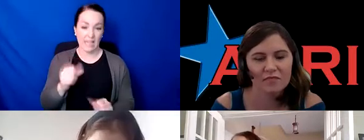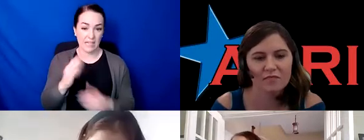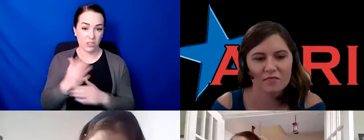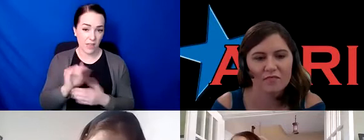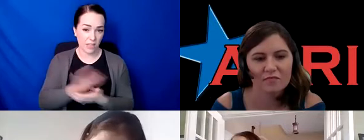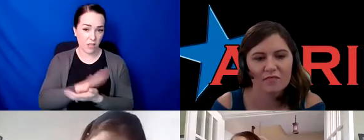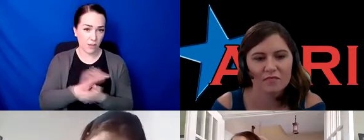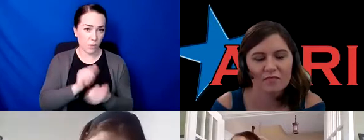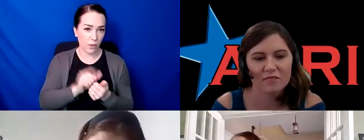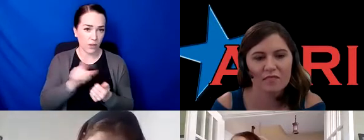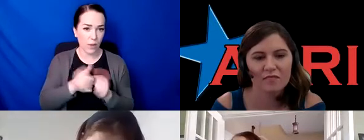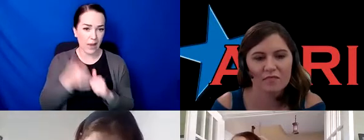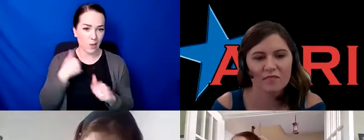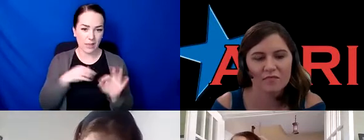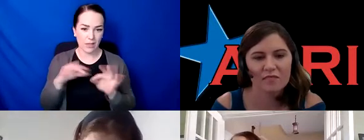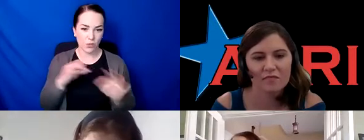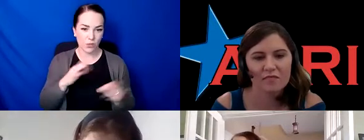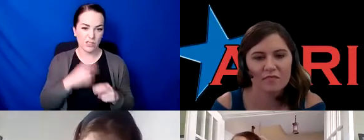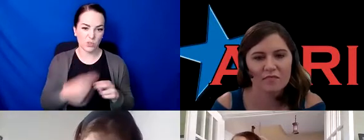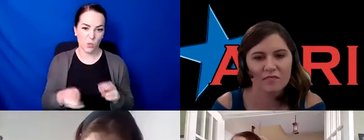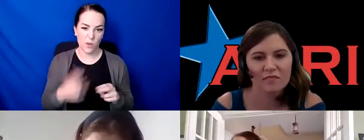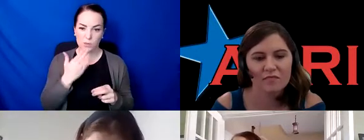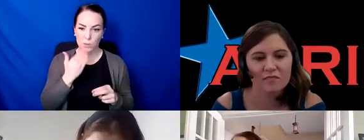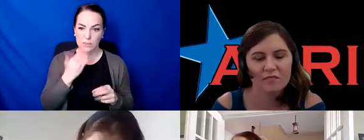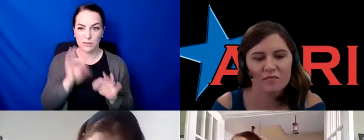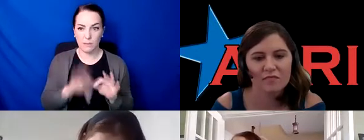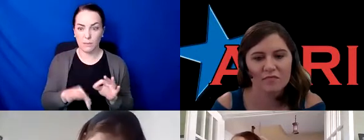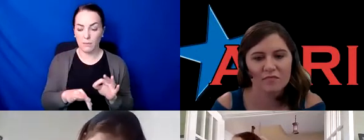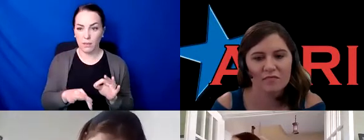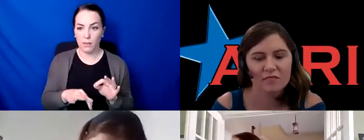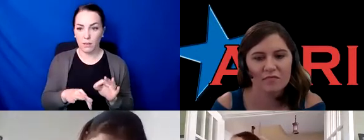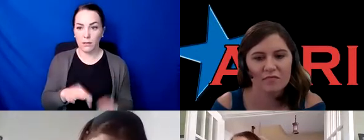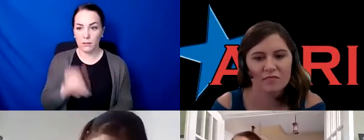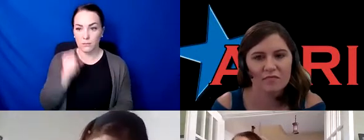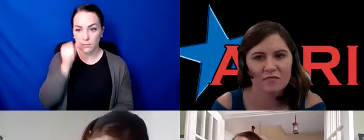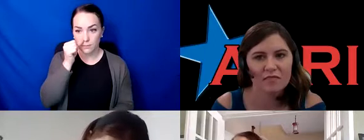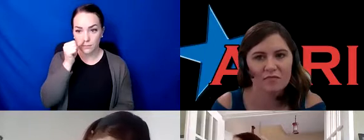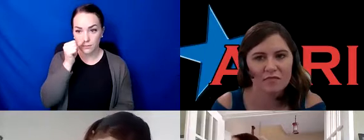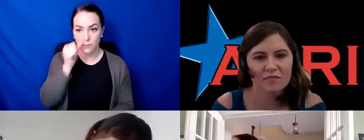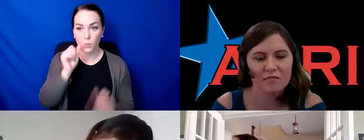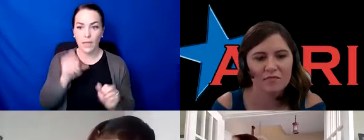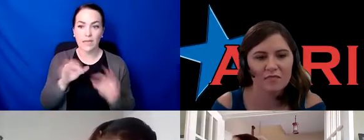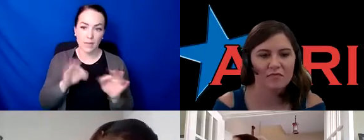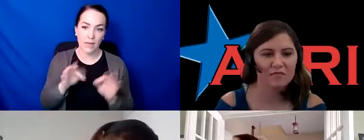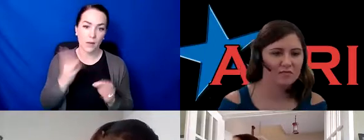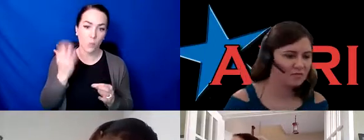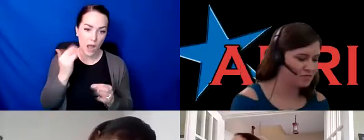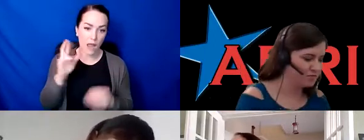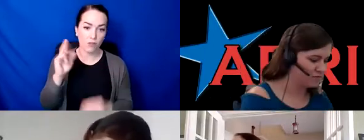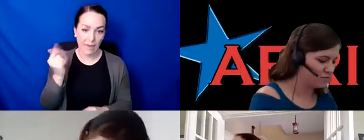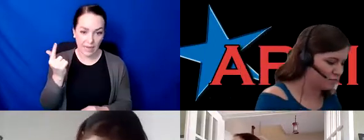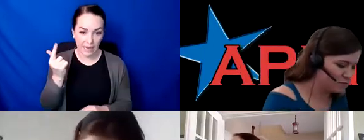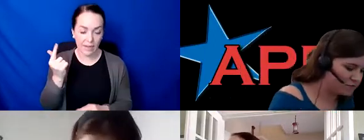broke it down. It's really short and sweet and simple. And like, here's why it's rated this, but here's why it's really